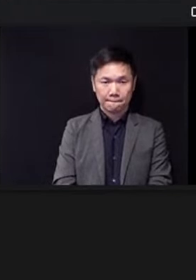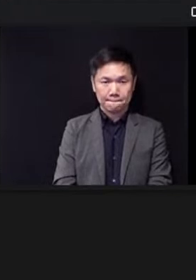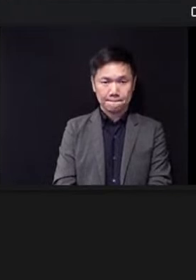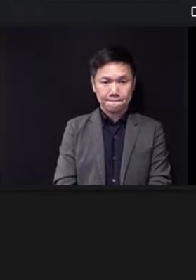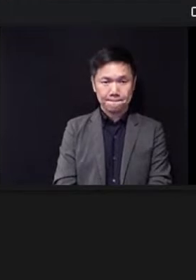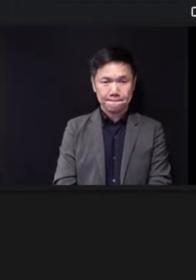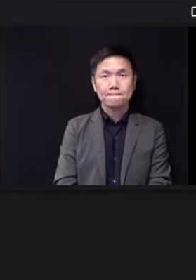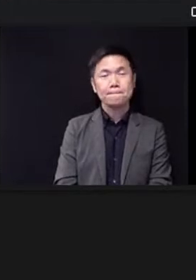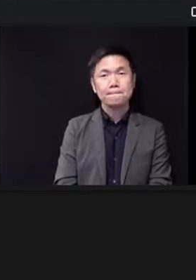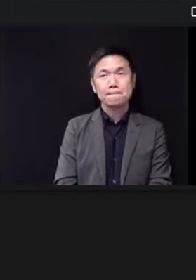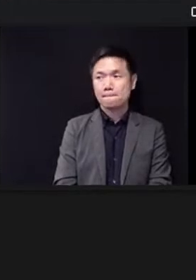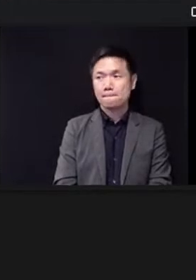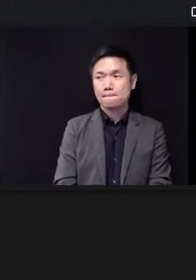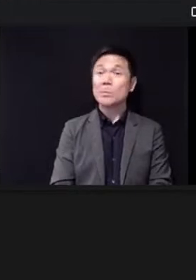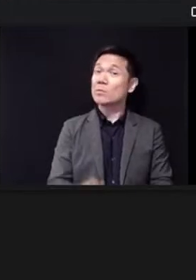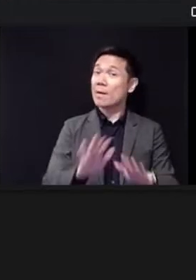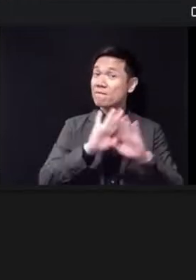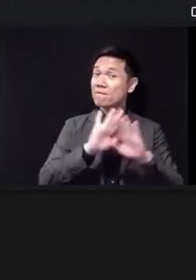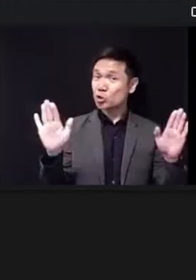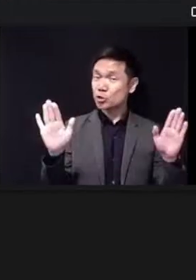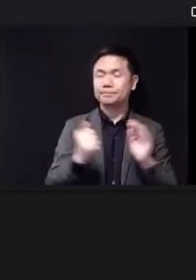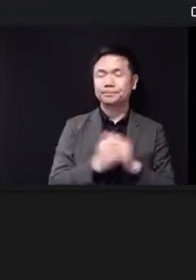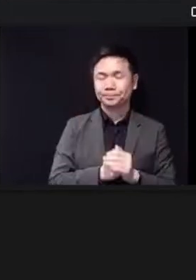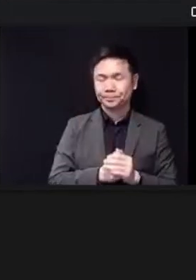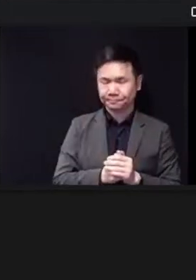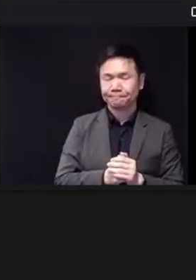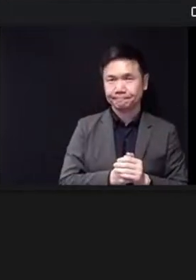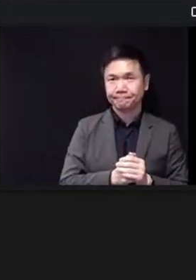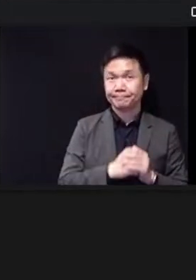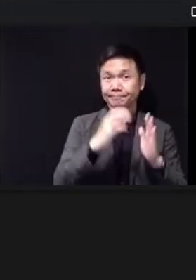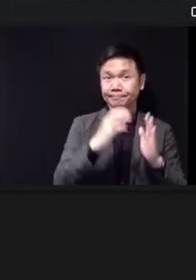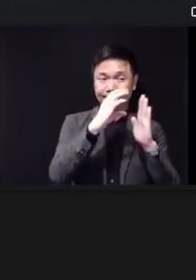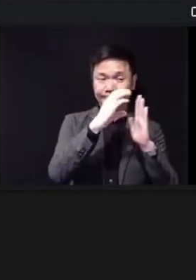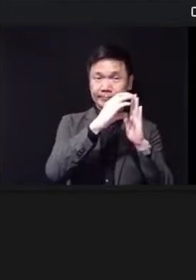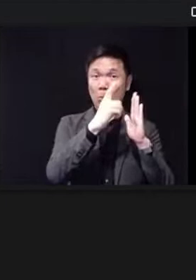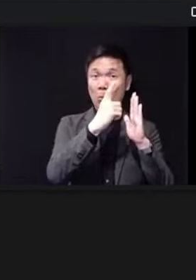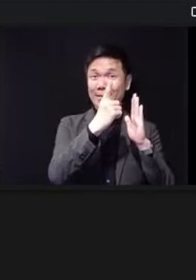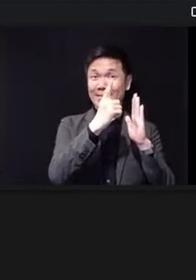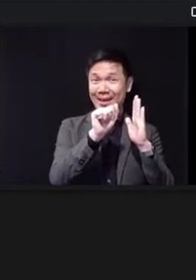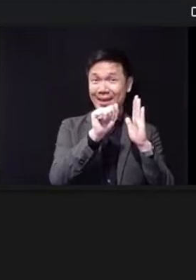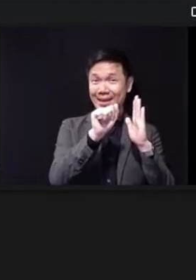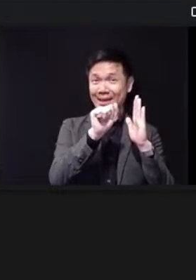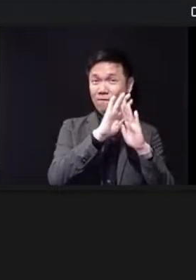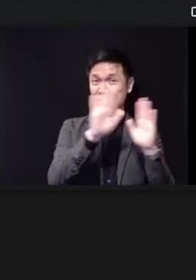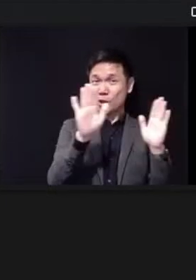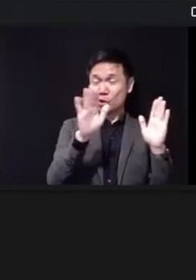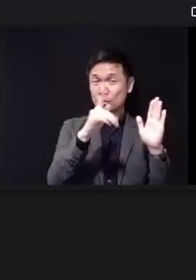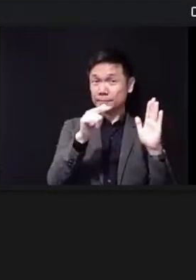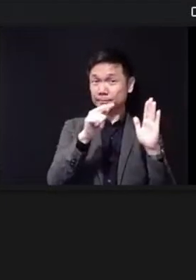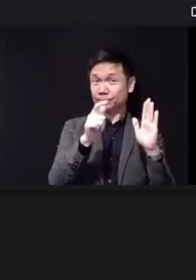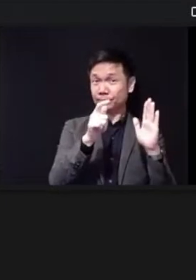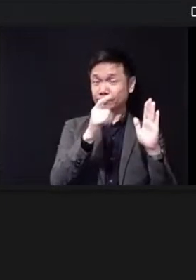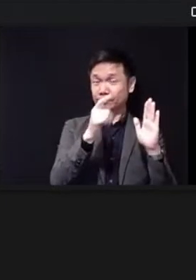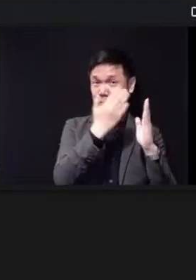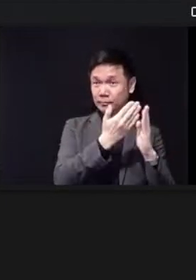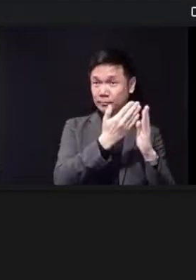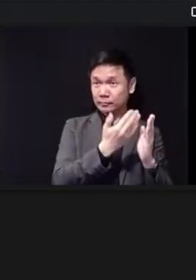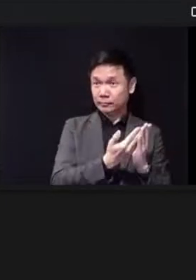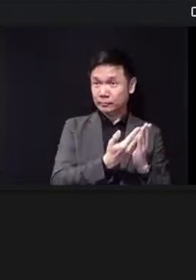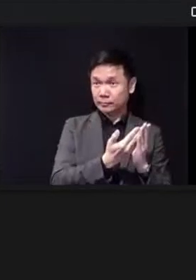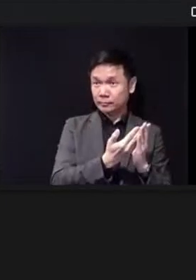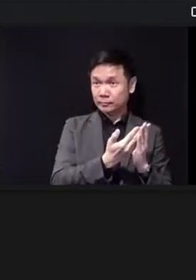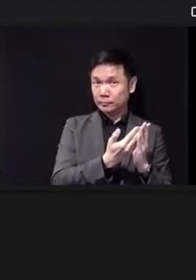So we are actually done with section 1A, both